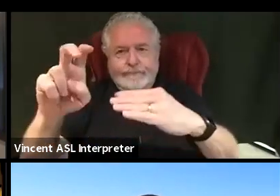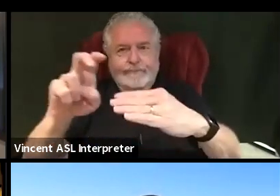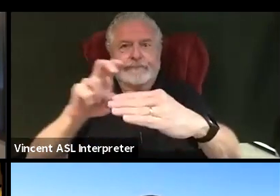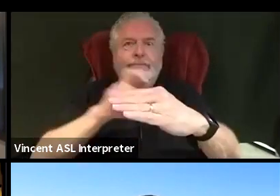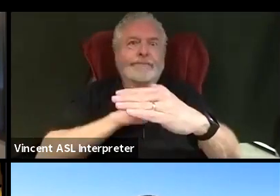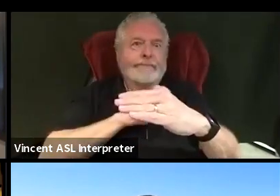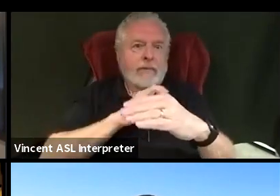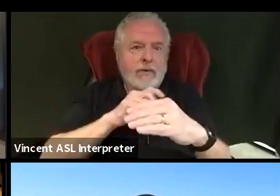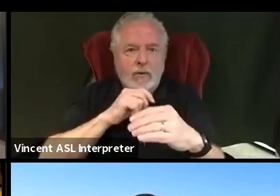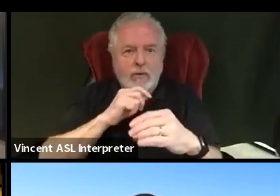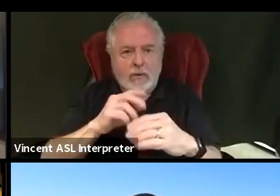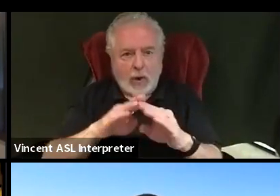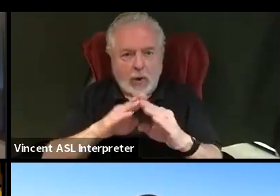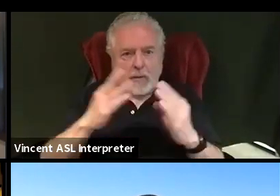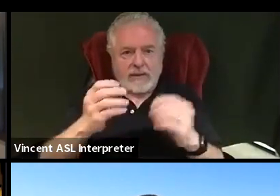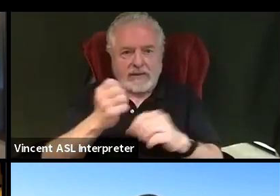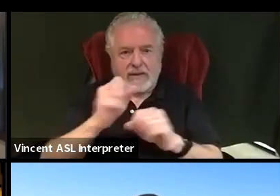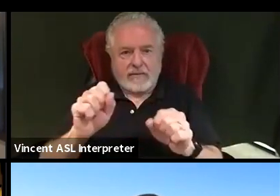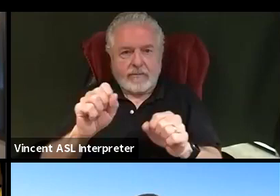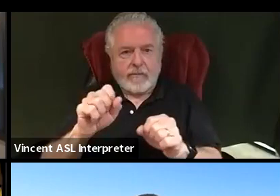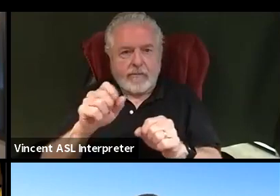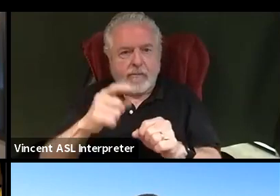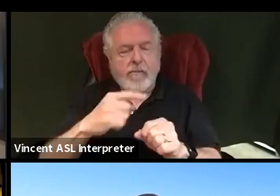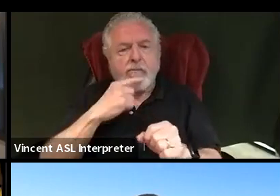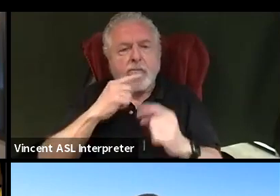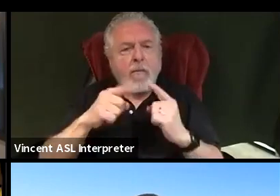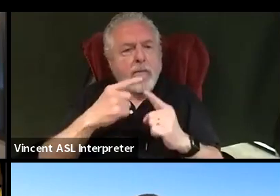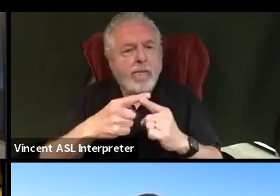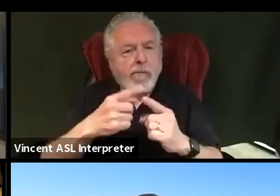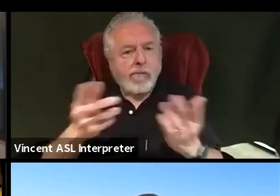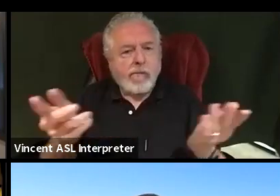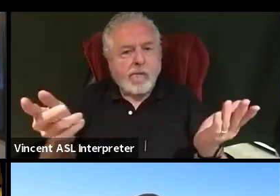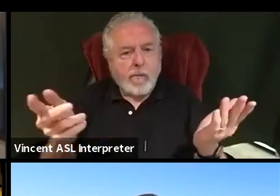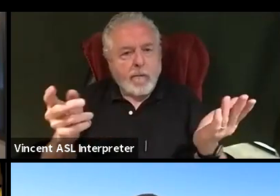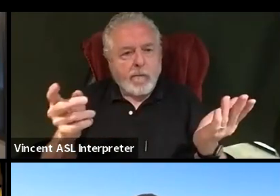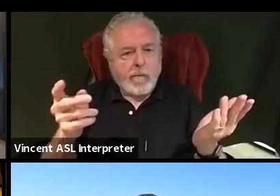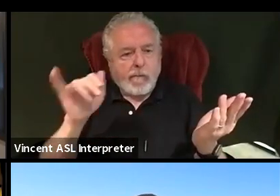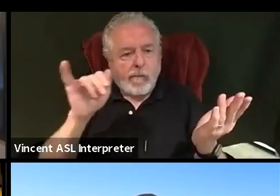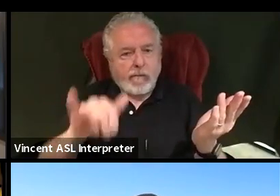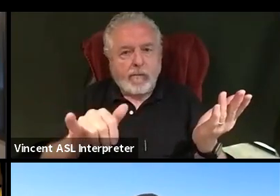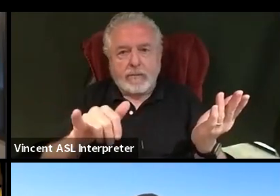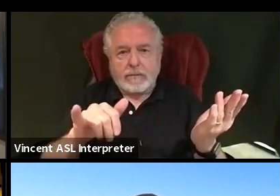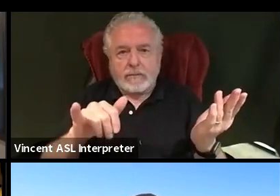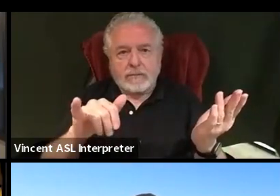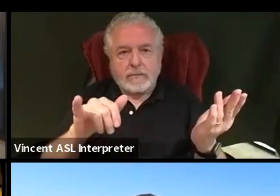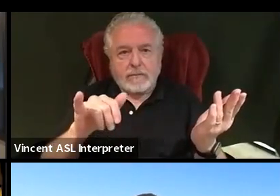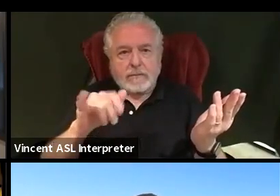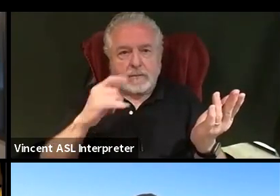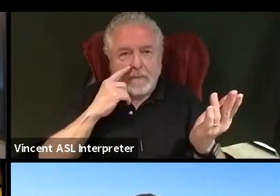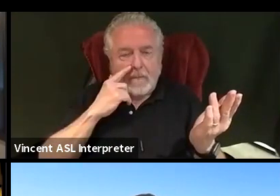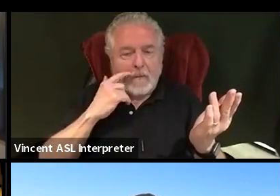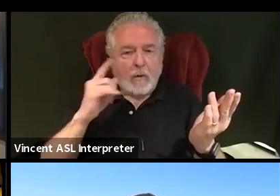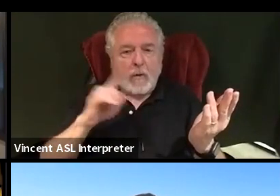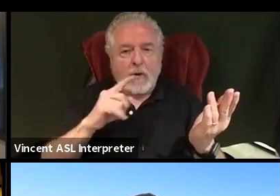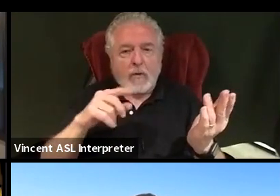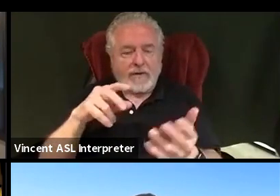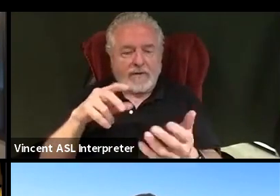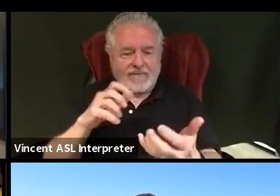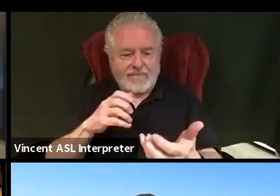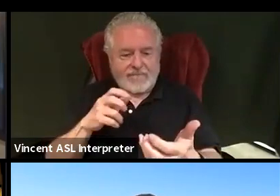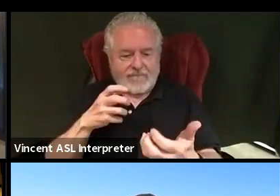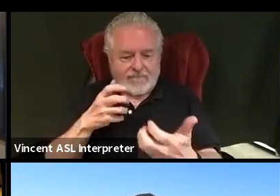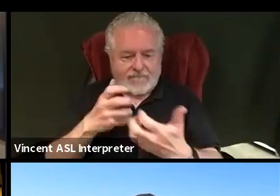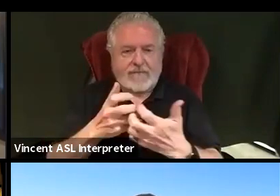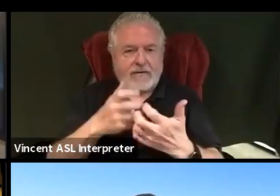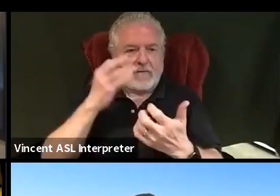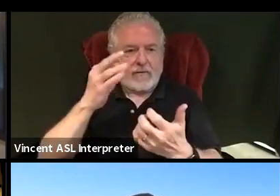making sure that we're reopening safely. Can you talk about that and where we sit looking